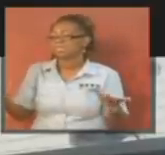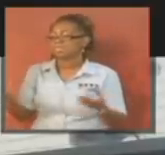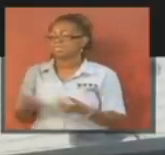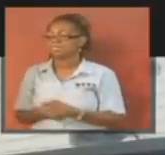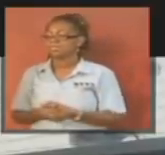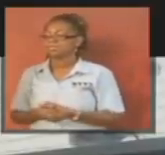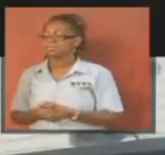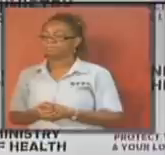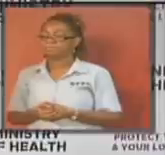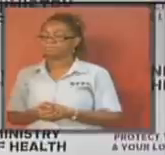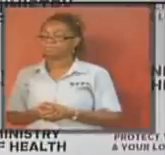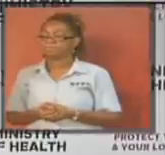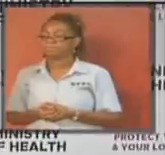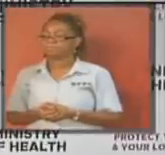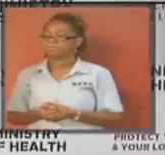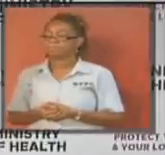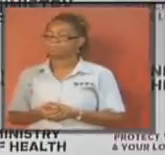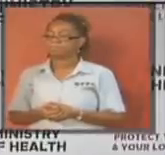mentioned.